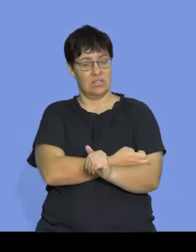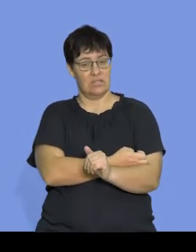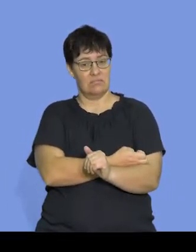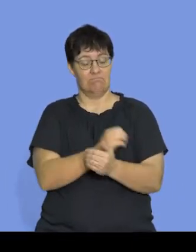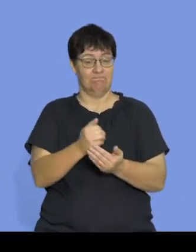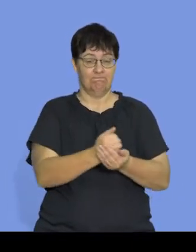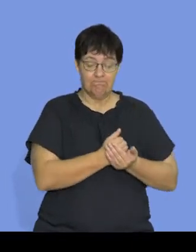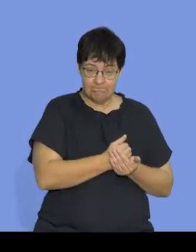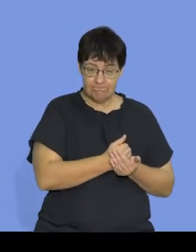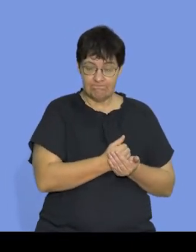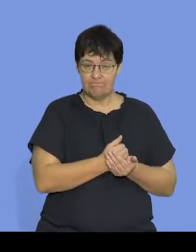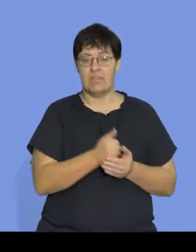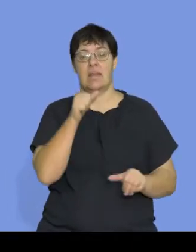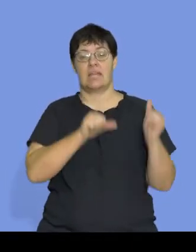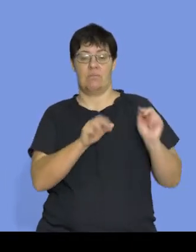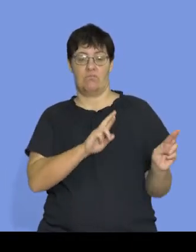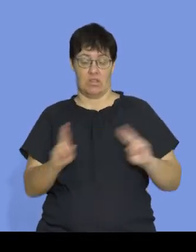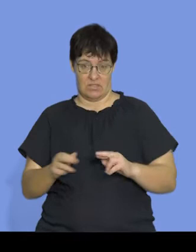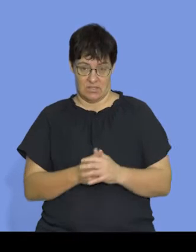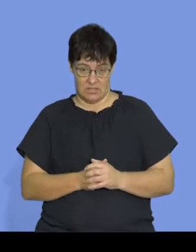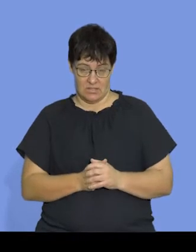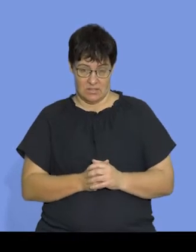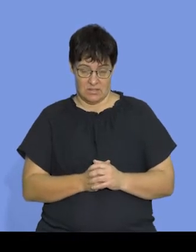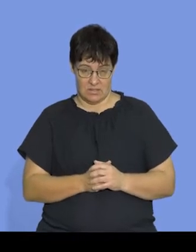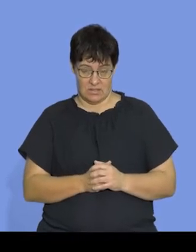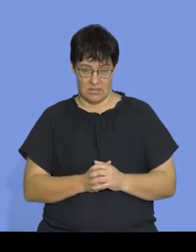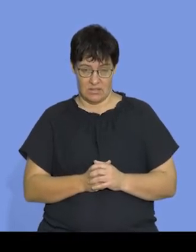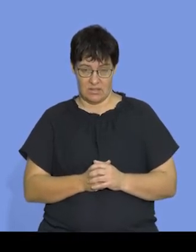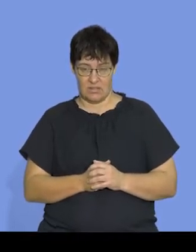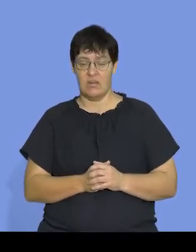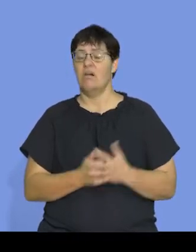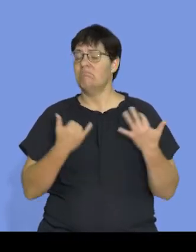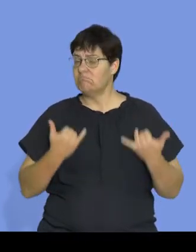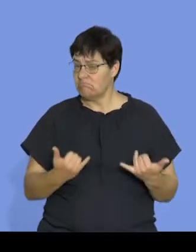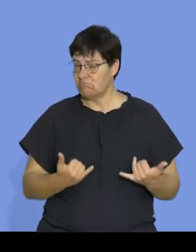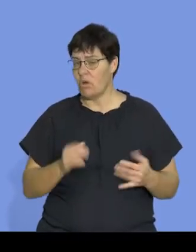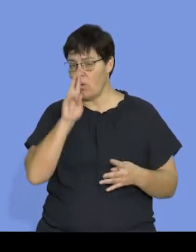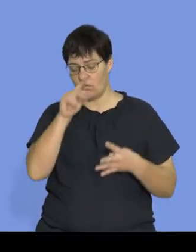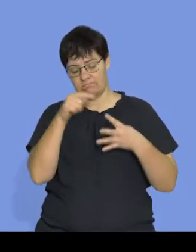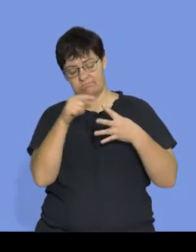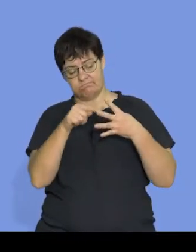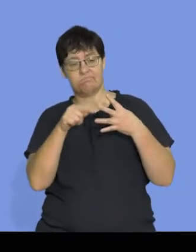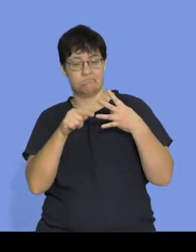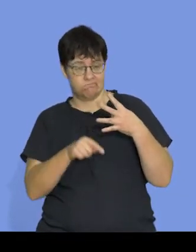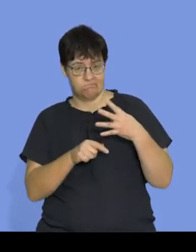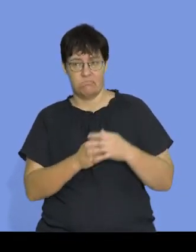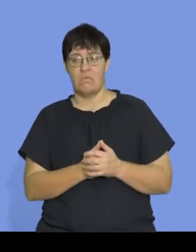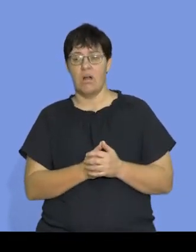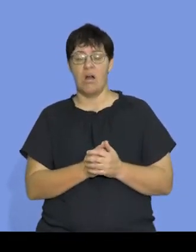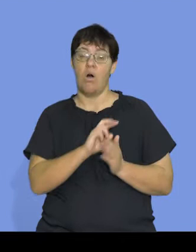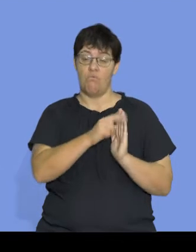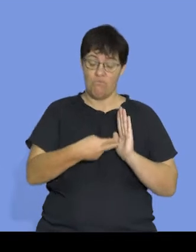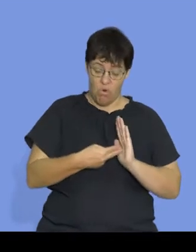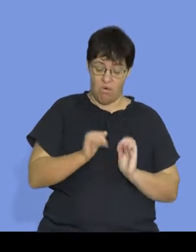in a chemical reaction. But today we'll look at some of the aspects with regards to the role